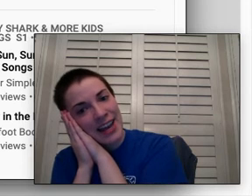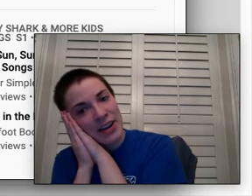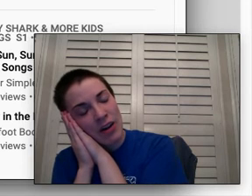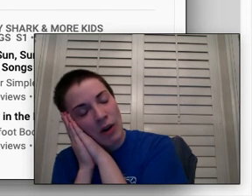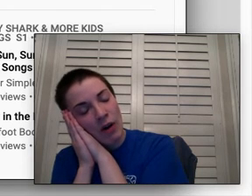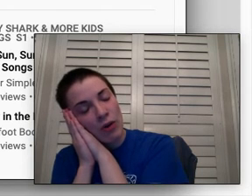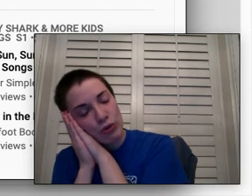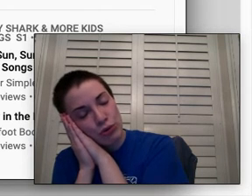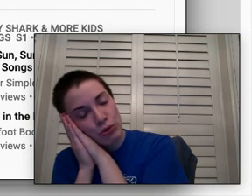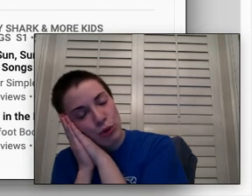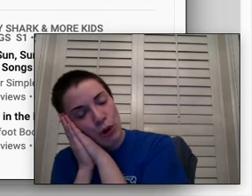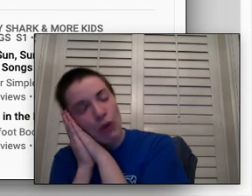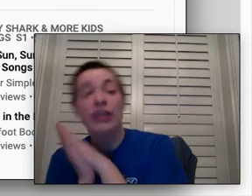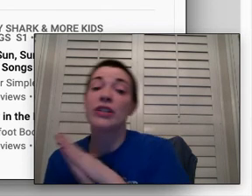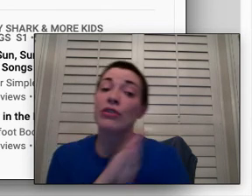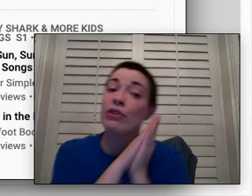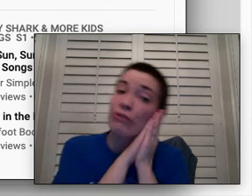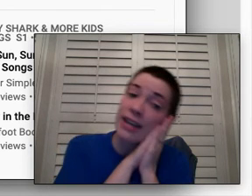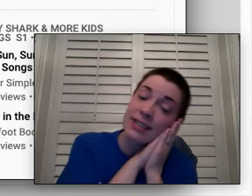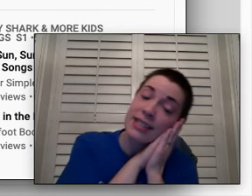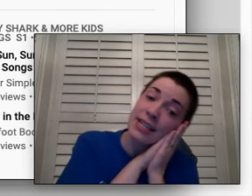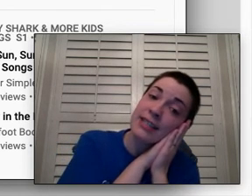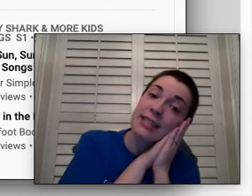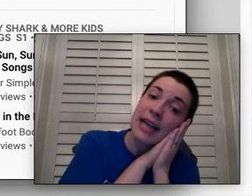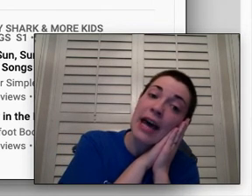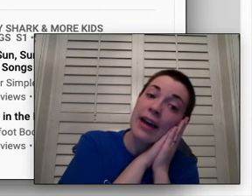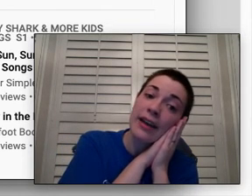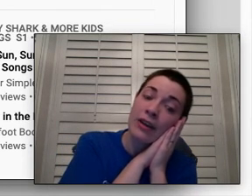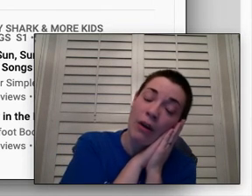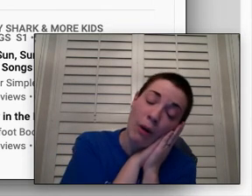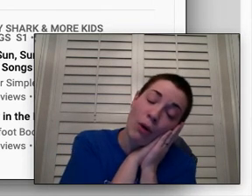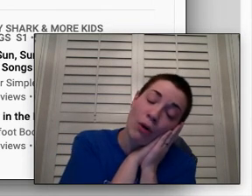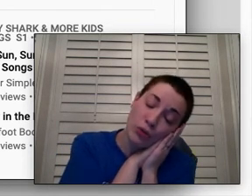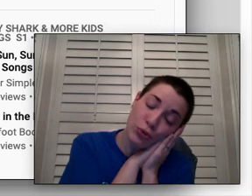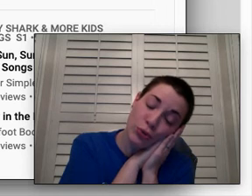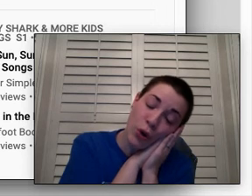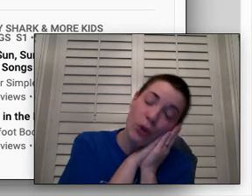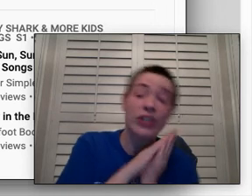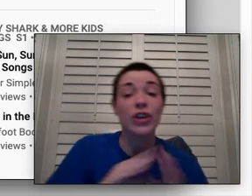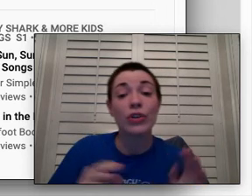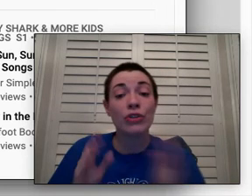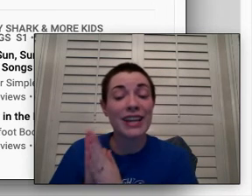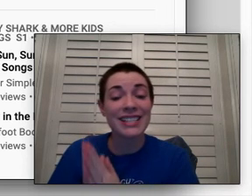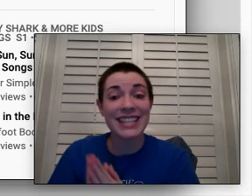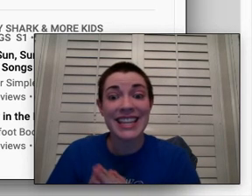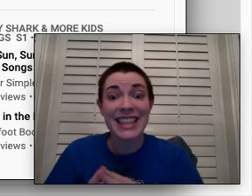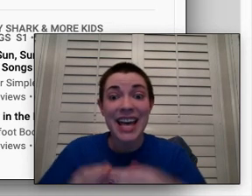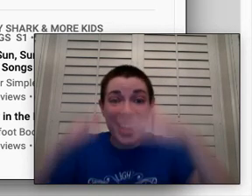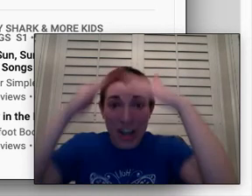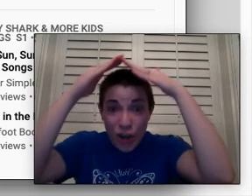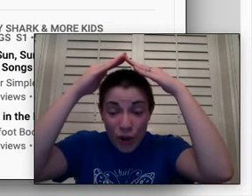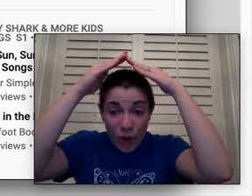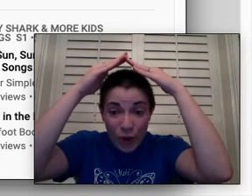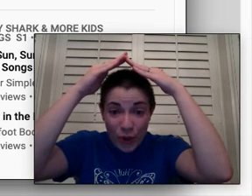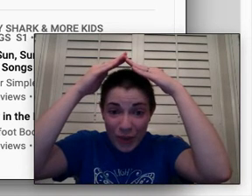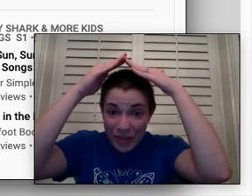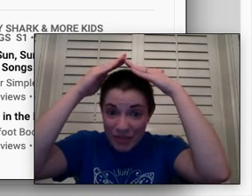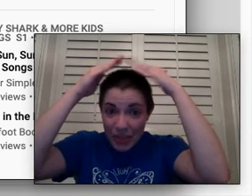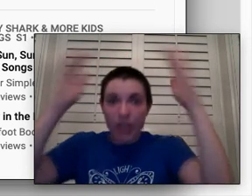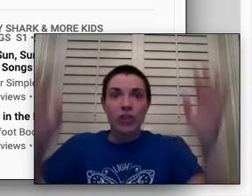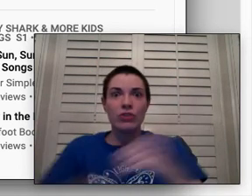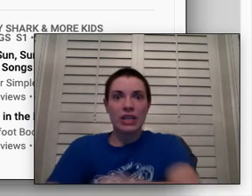inside. He's gonna rest inside. He's gonna rest in that